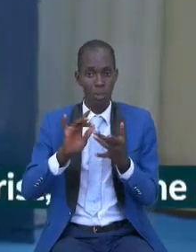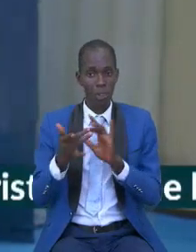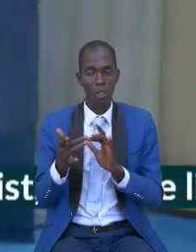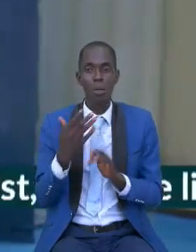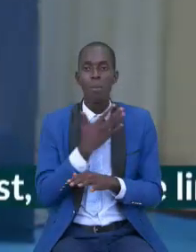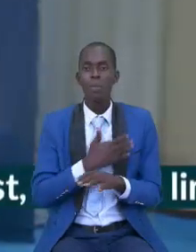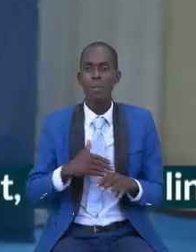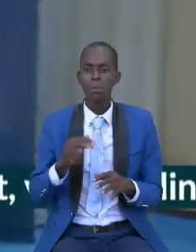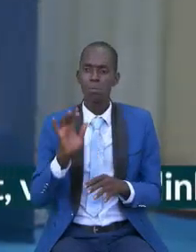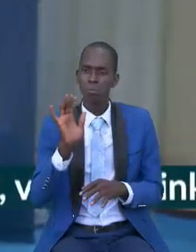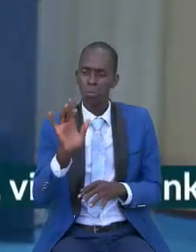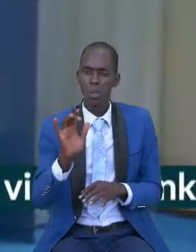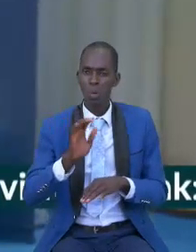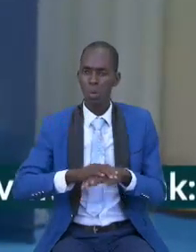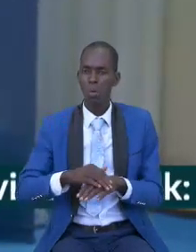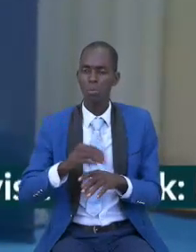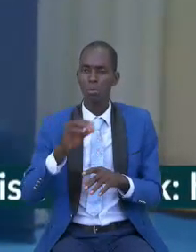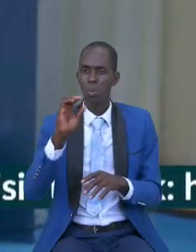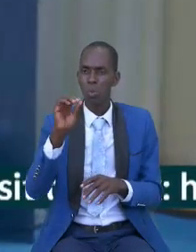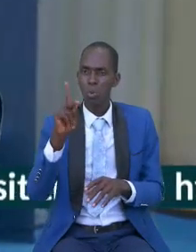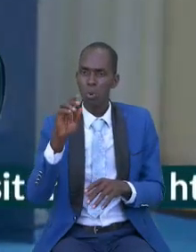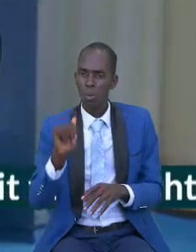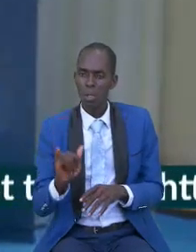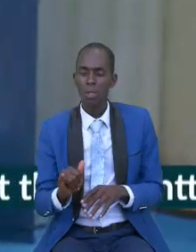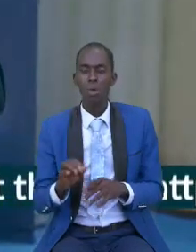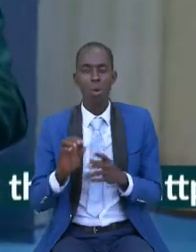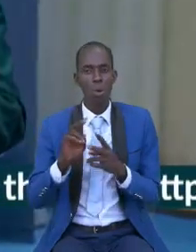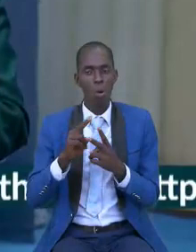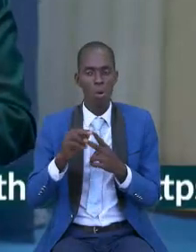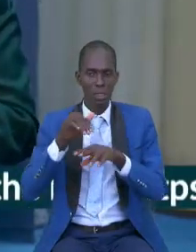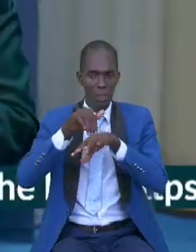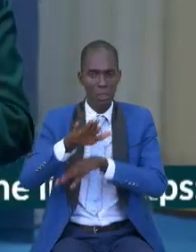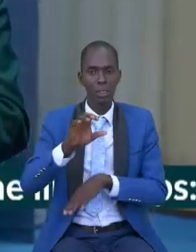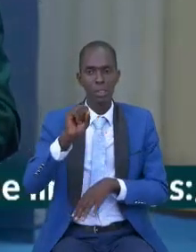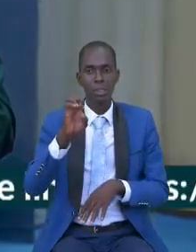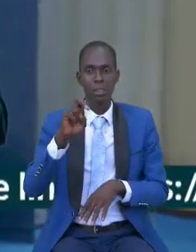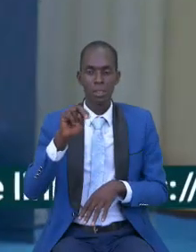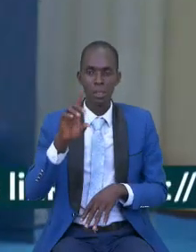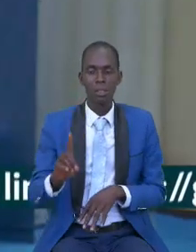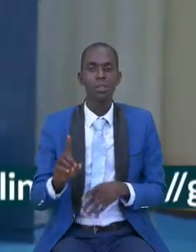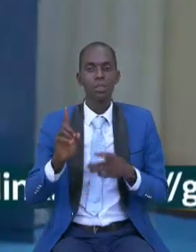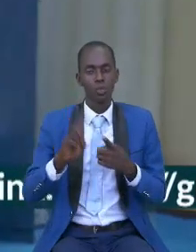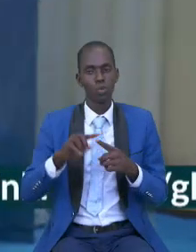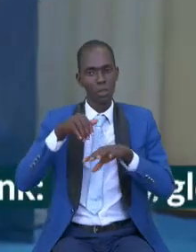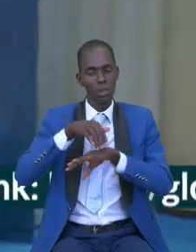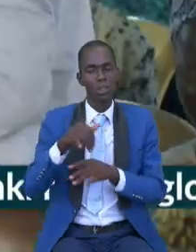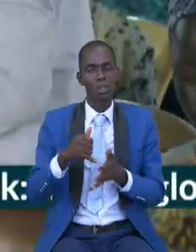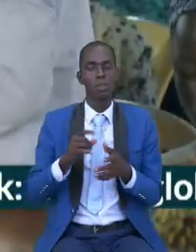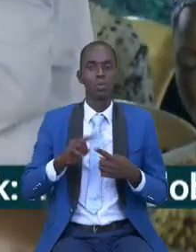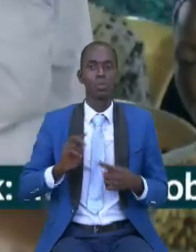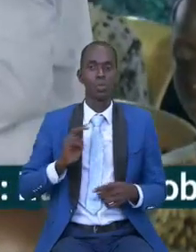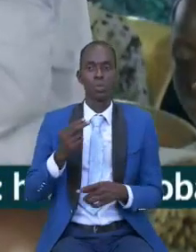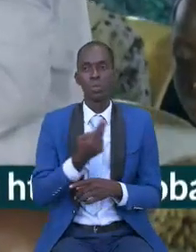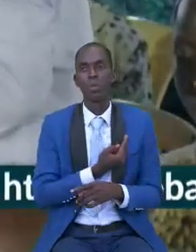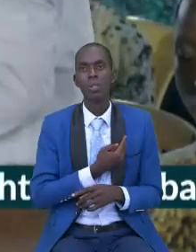you finish, go to the next person. Don't leave anyone unattended to.